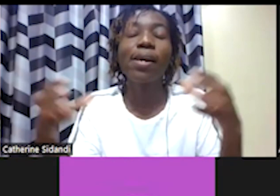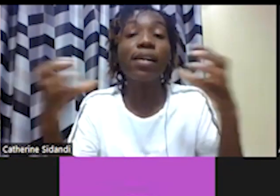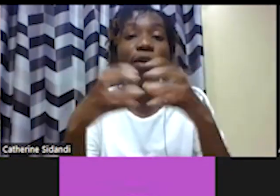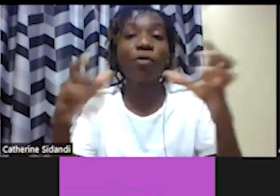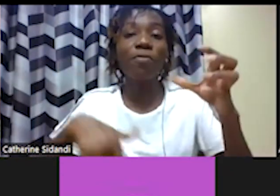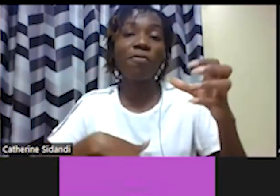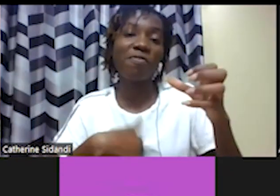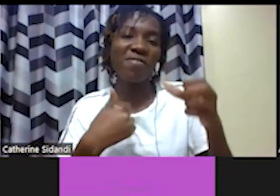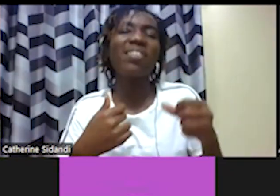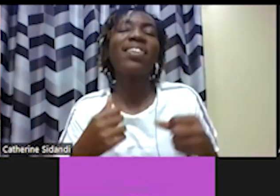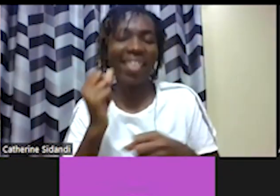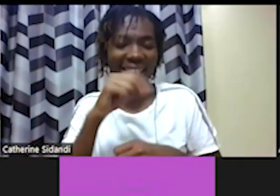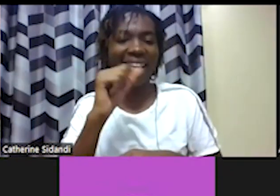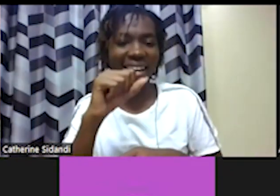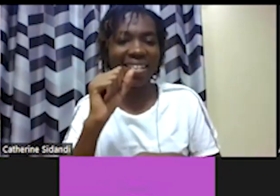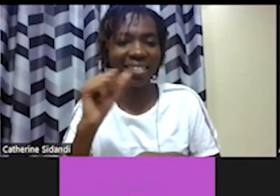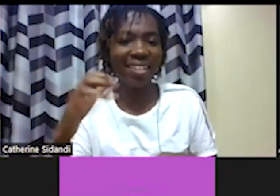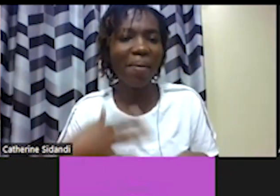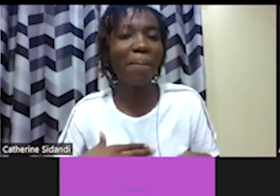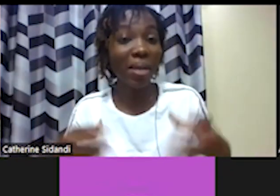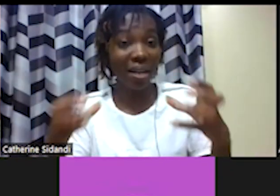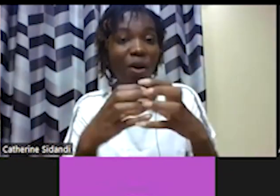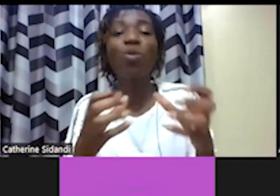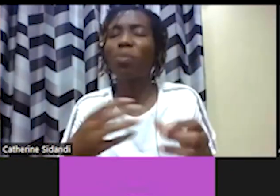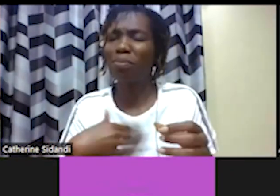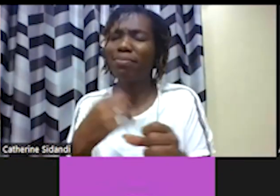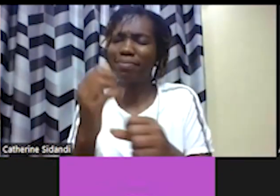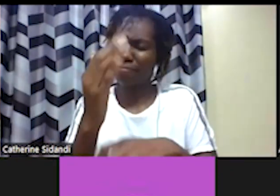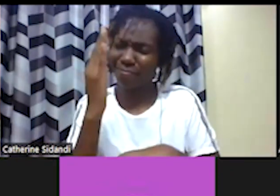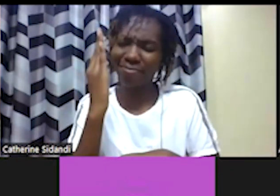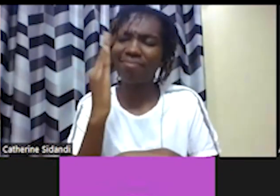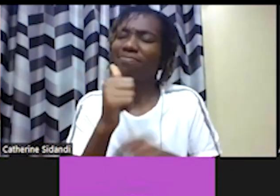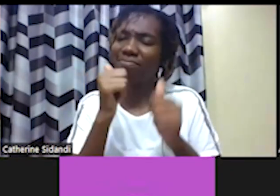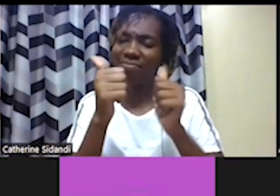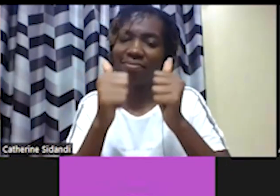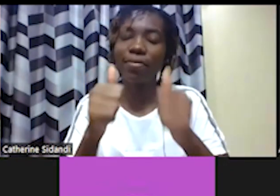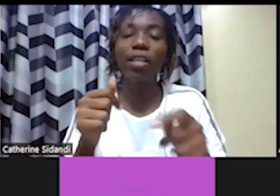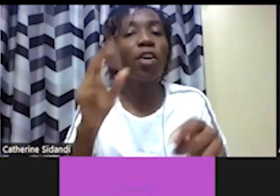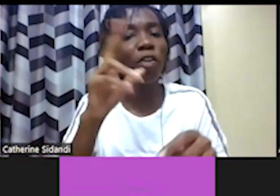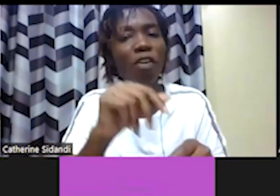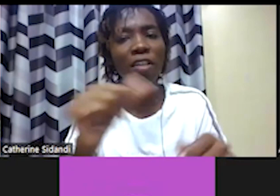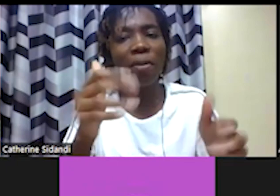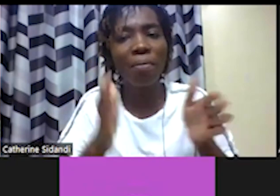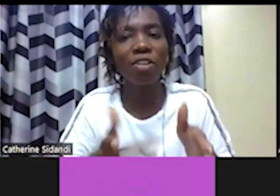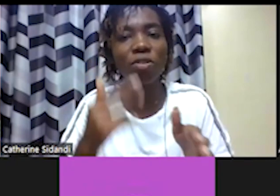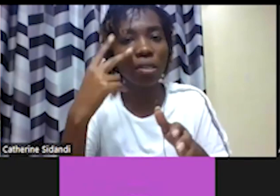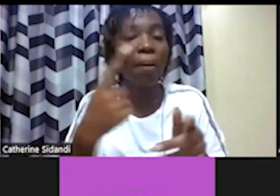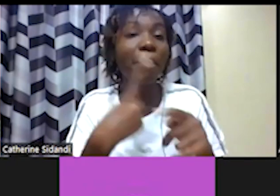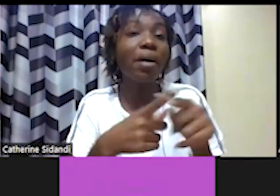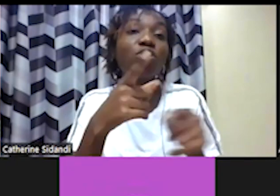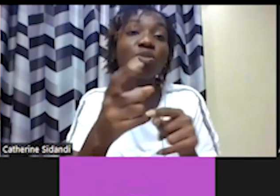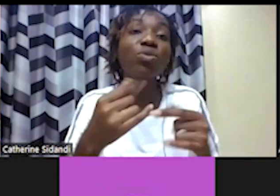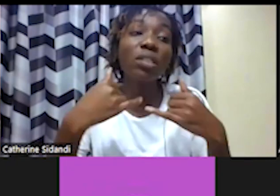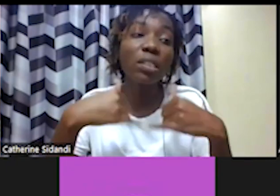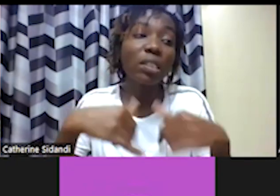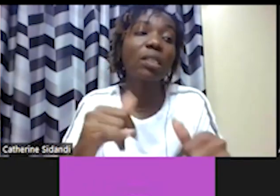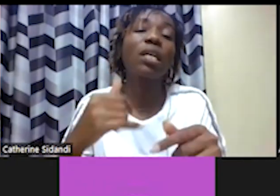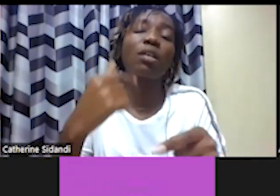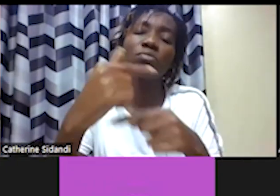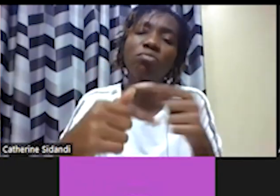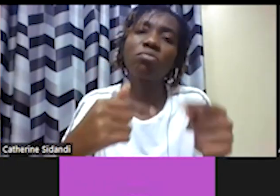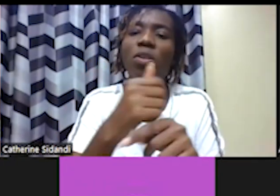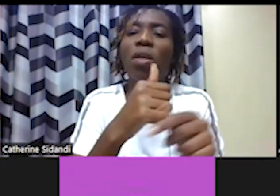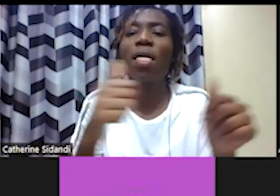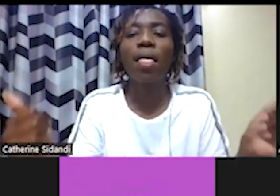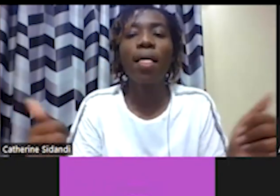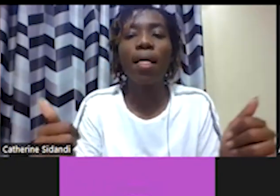feeling that, yes, I'm in this crowd, I am safe in this space, no one is seeing, but you're really trying to drive the point home, but he thinks